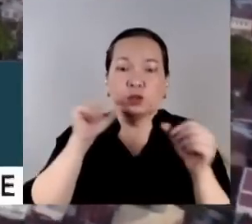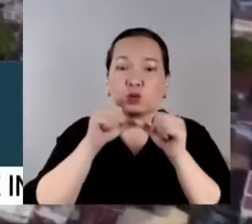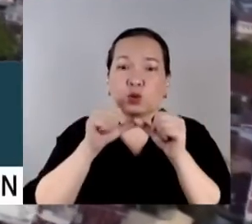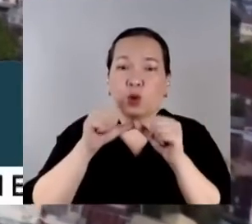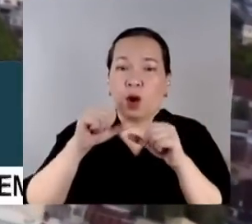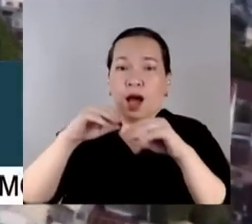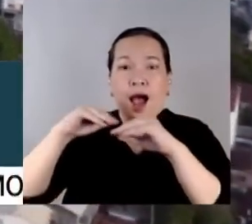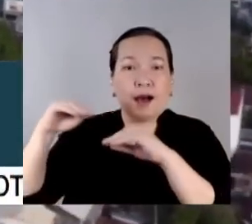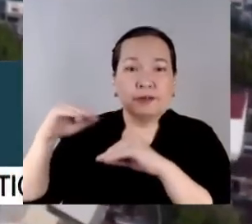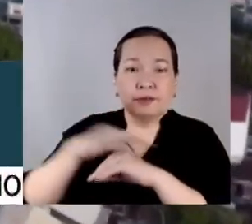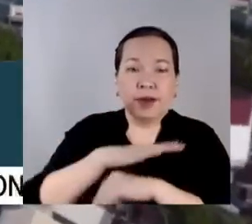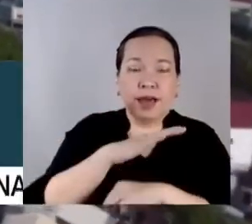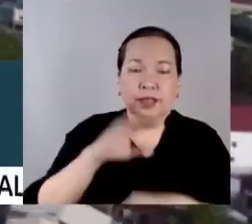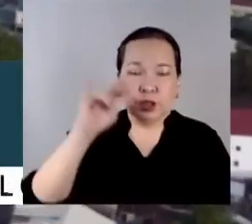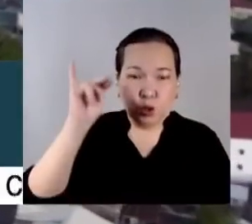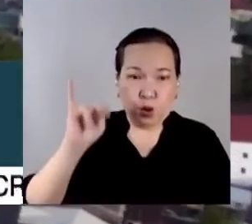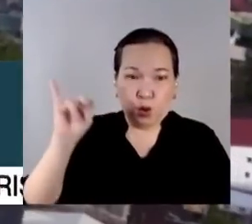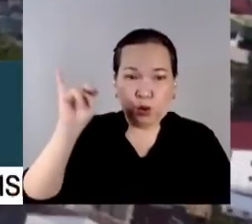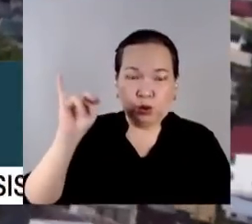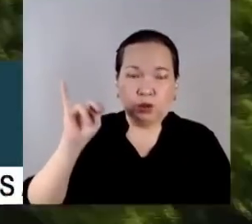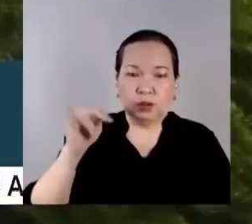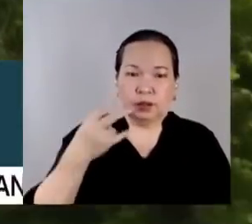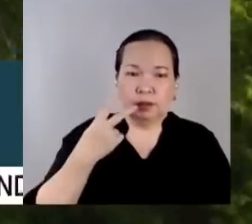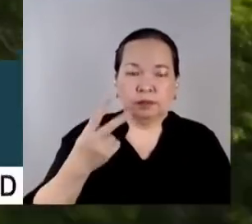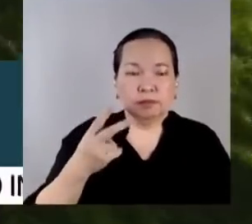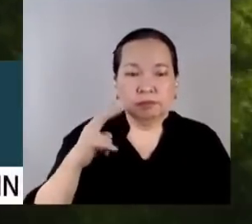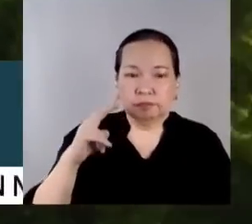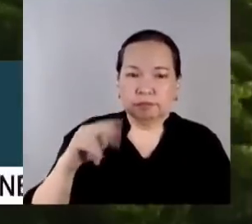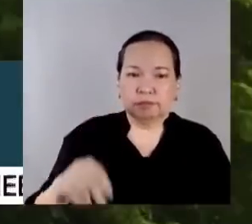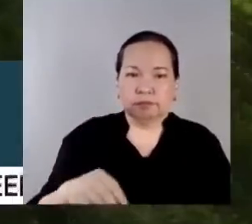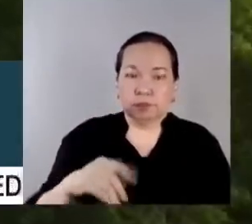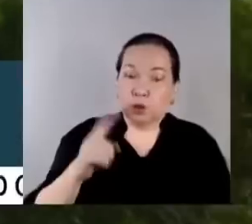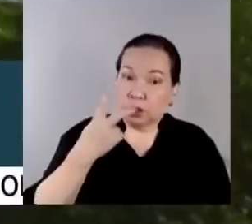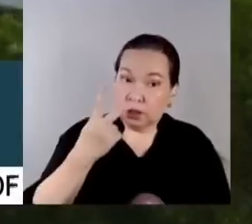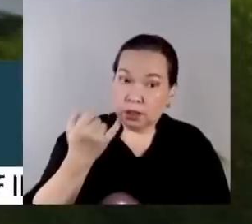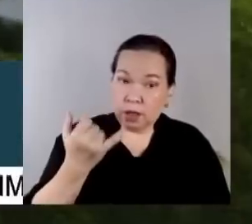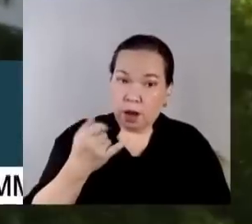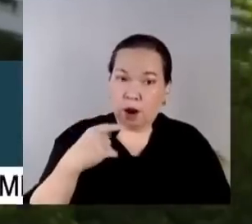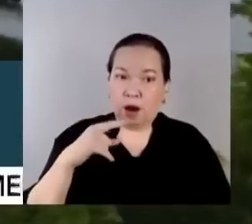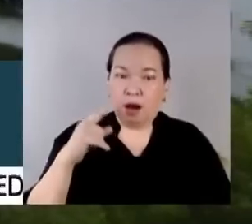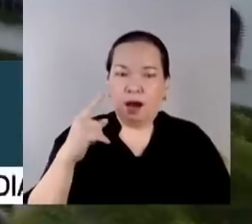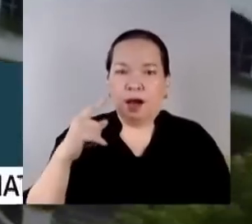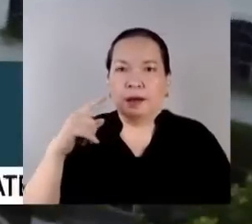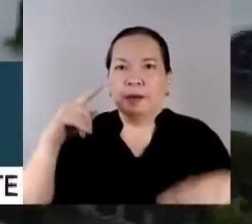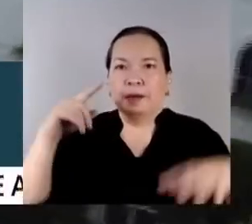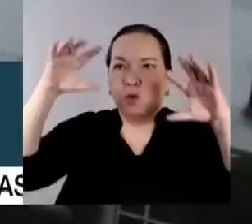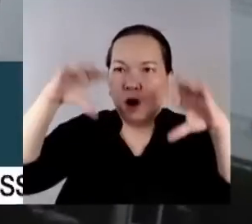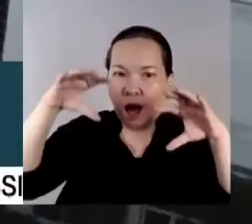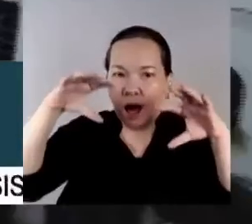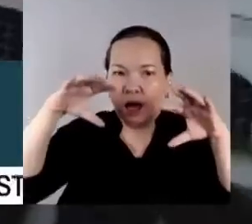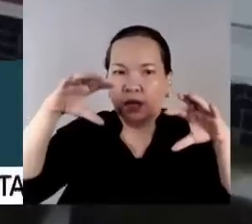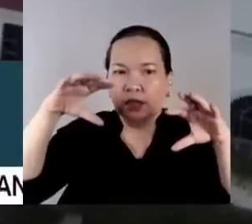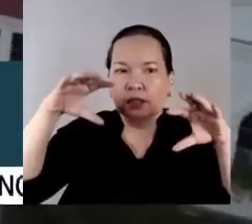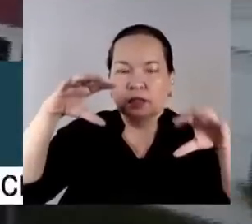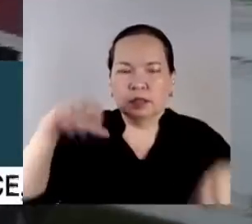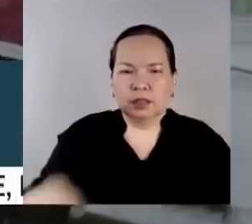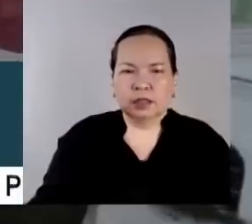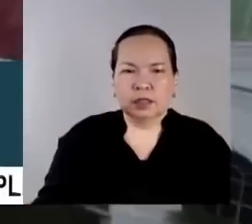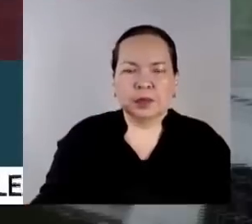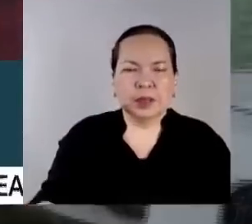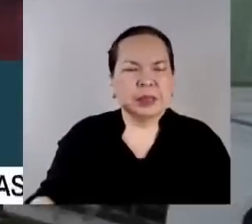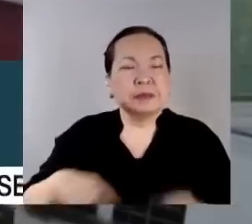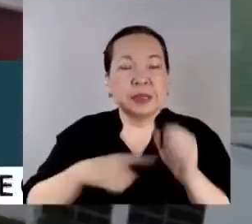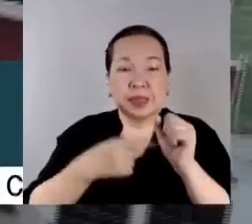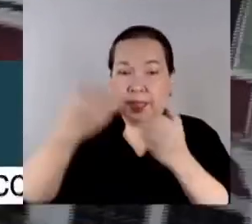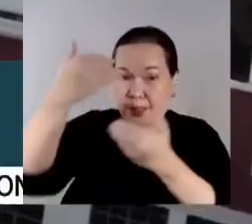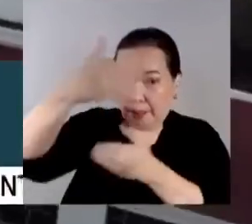Ilocos Norte. So far, what we're seeing is that the rain will probably fall hard beginning tonight until